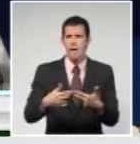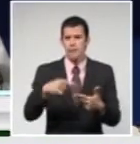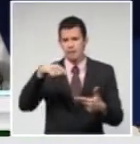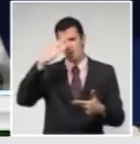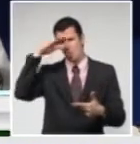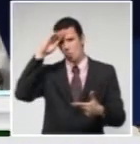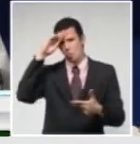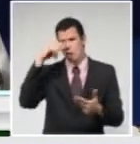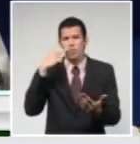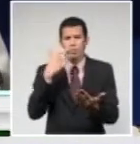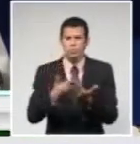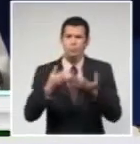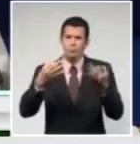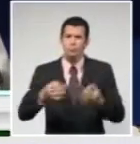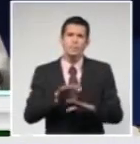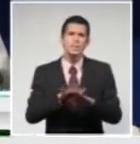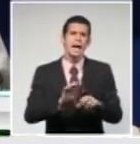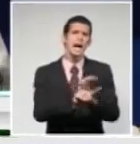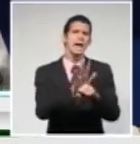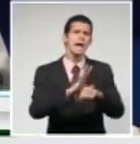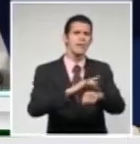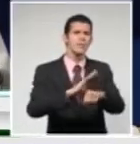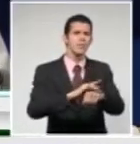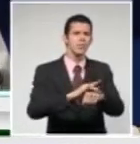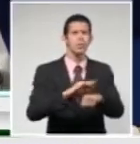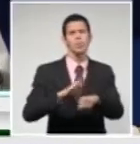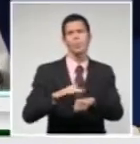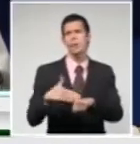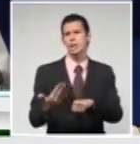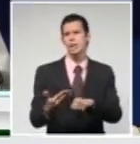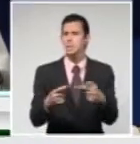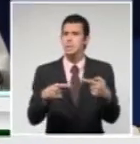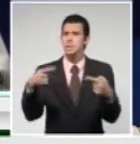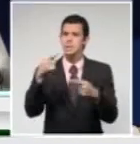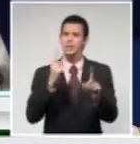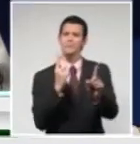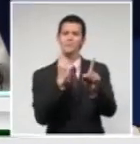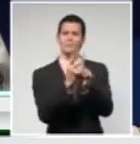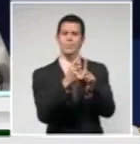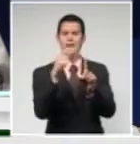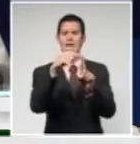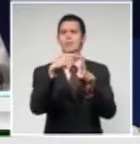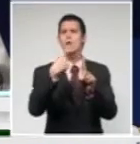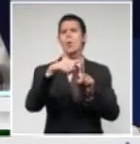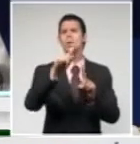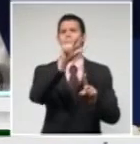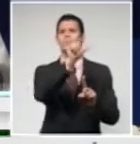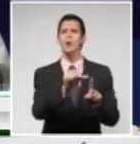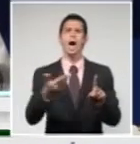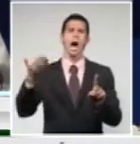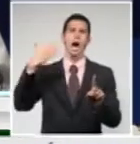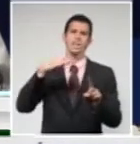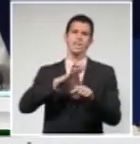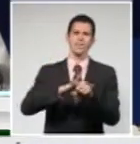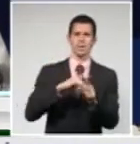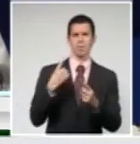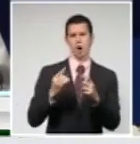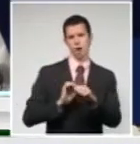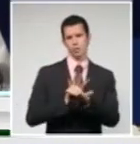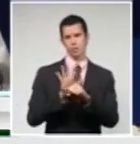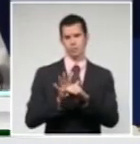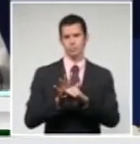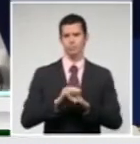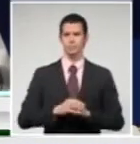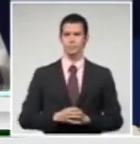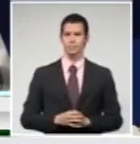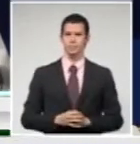had previously tested positive for the virus. We were able to determine the source of infection